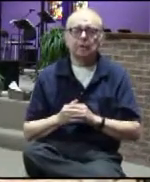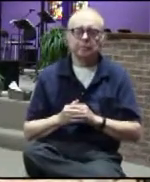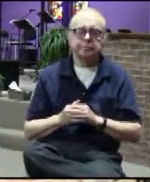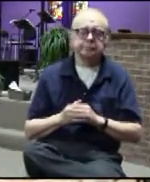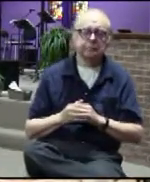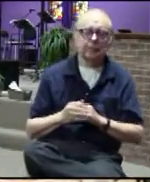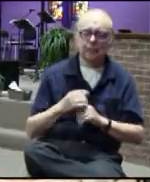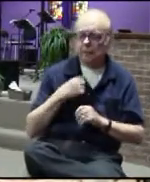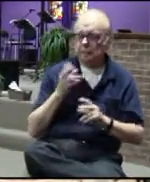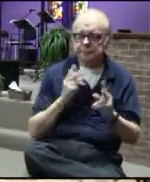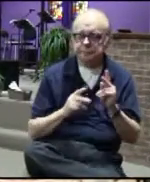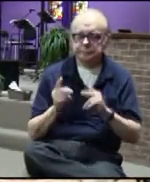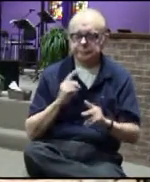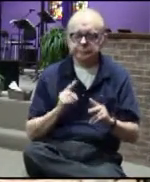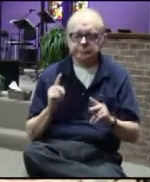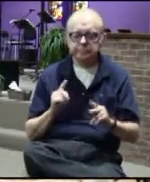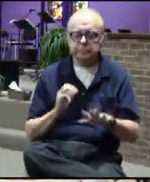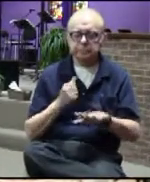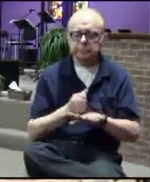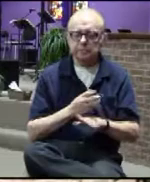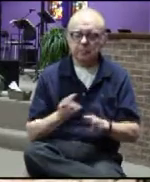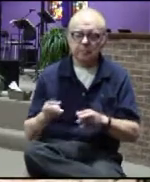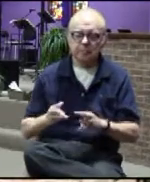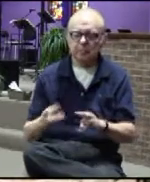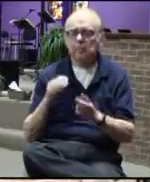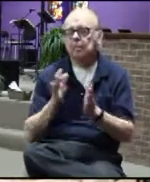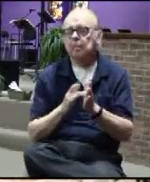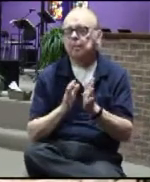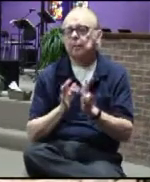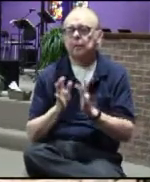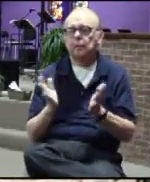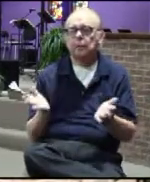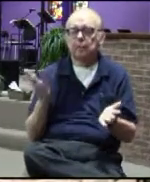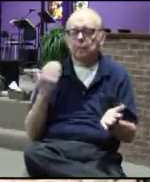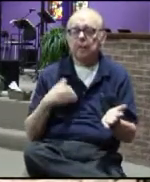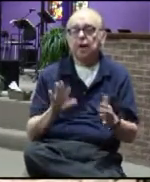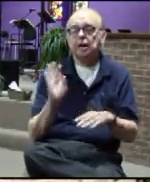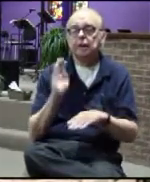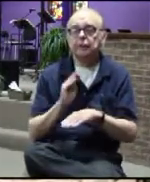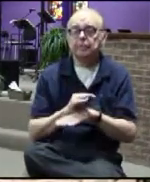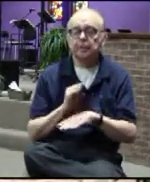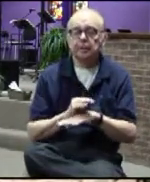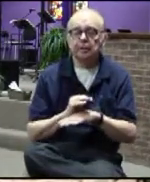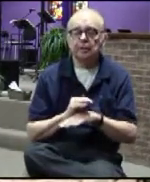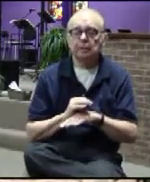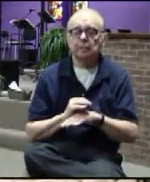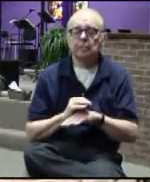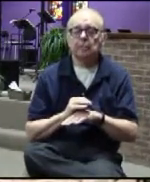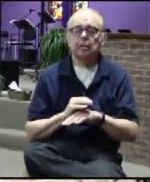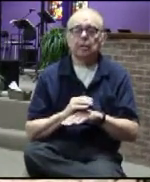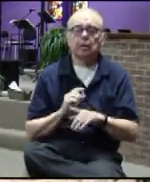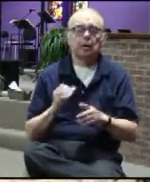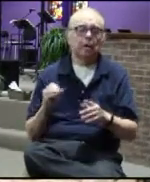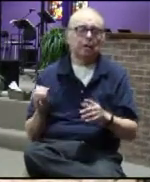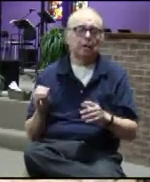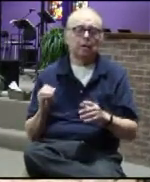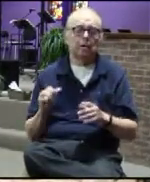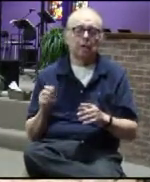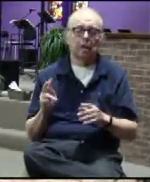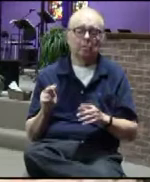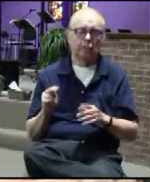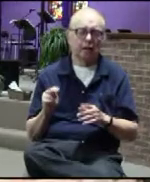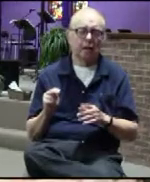He's telling them. And he's preparing the way for Jesus. In his ministry. And so John.